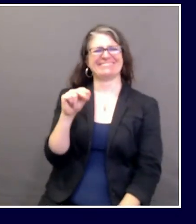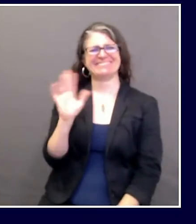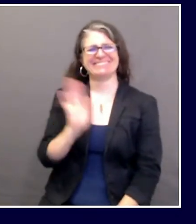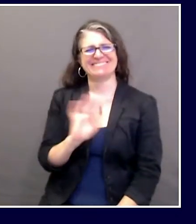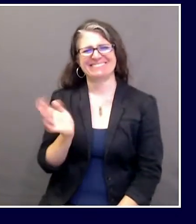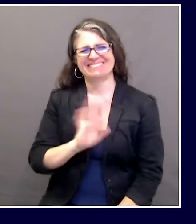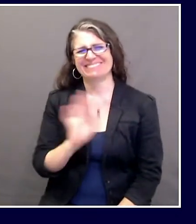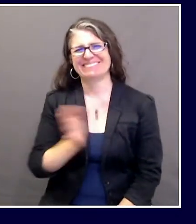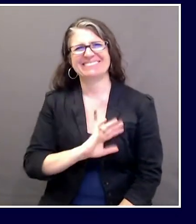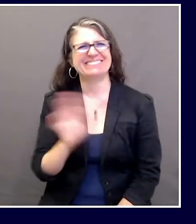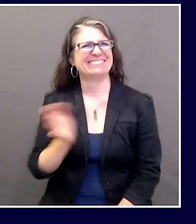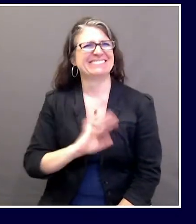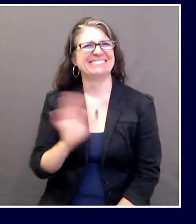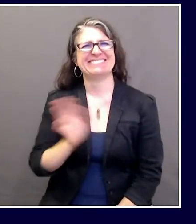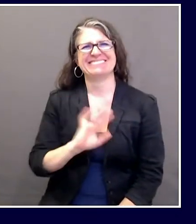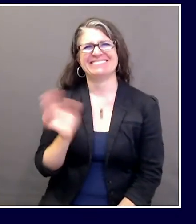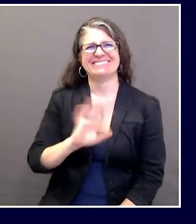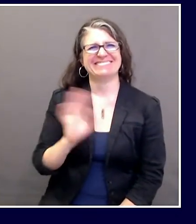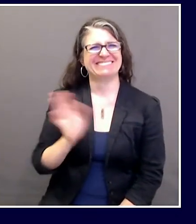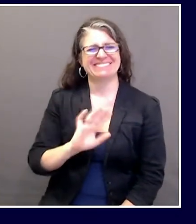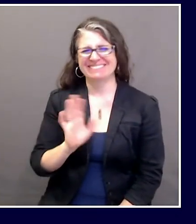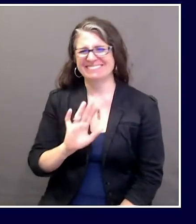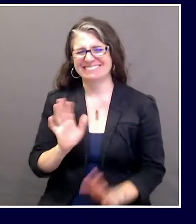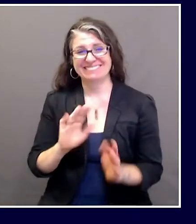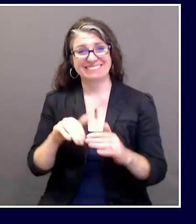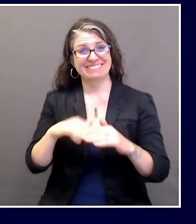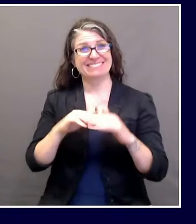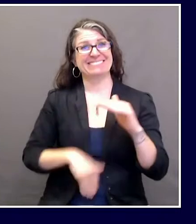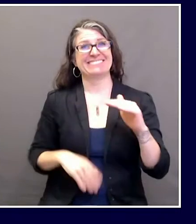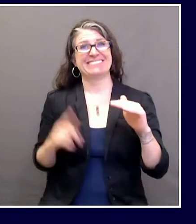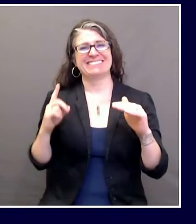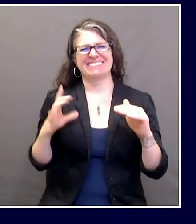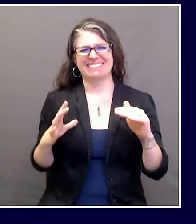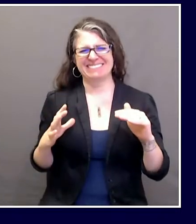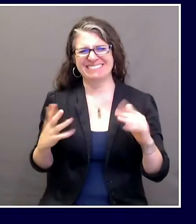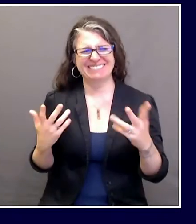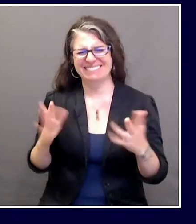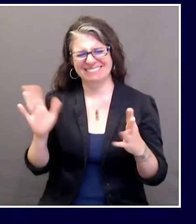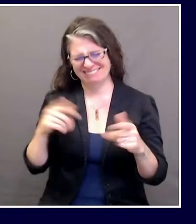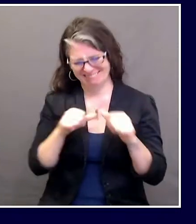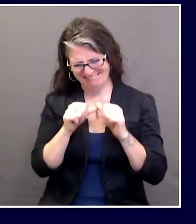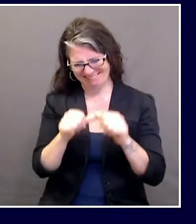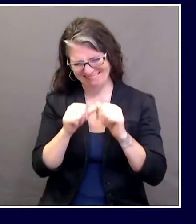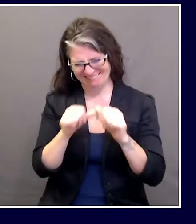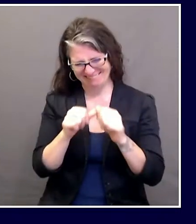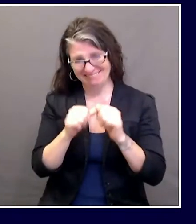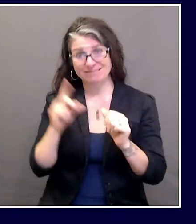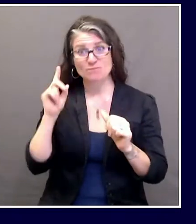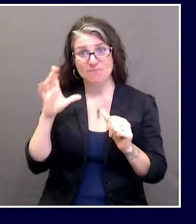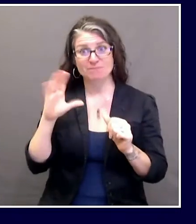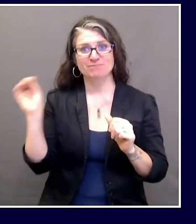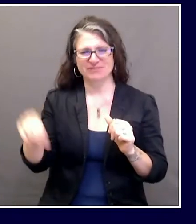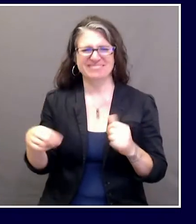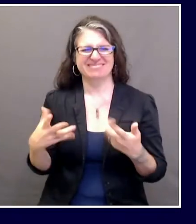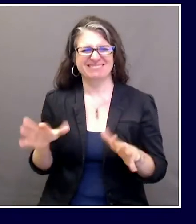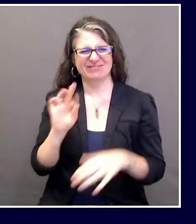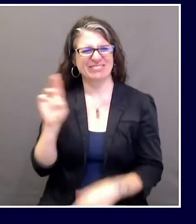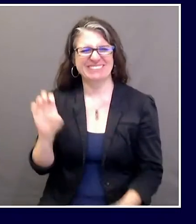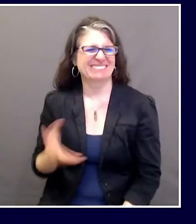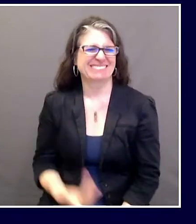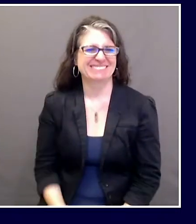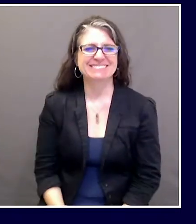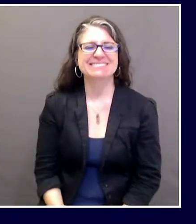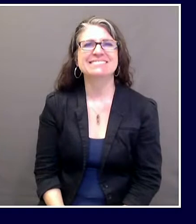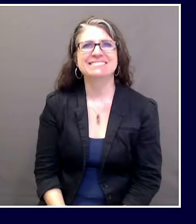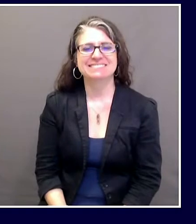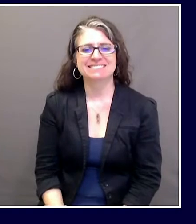vaccinated, we want to provide a free vaccine for them. Okay. Because I know just originally the point of the